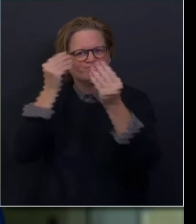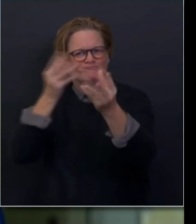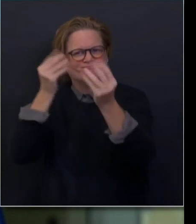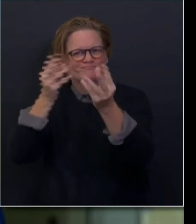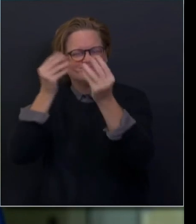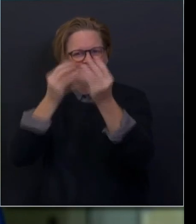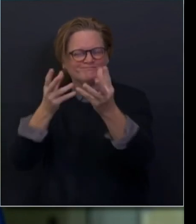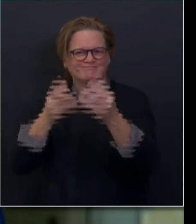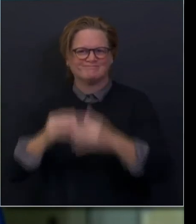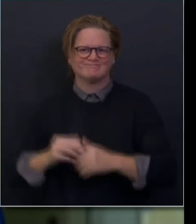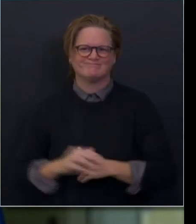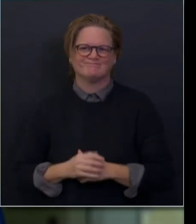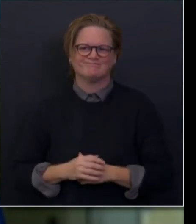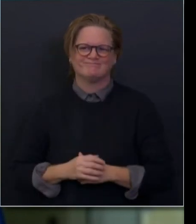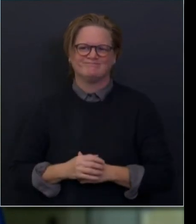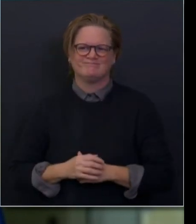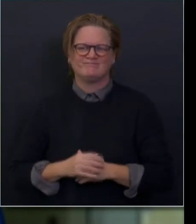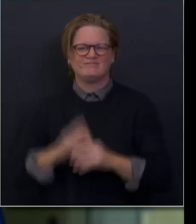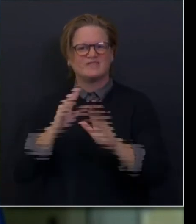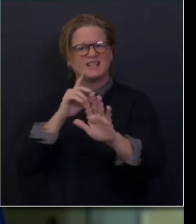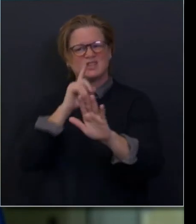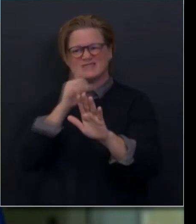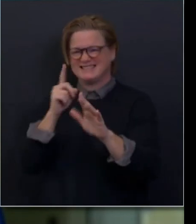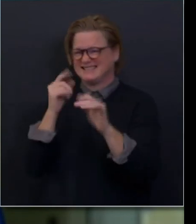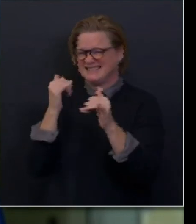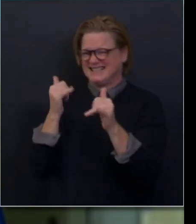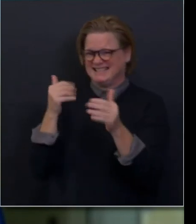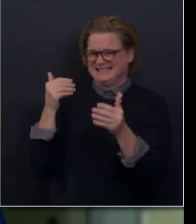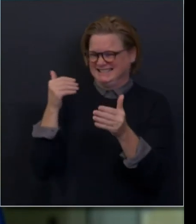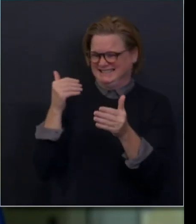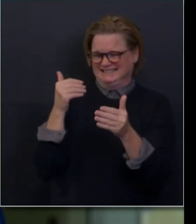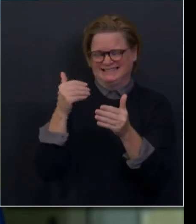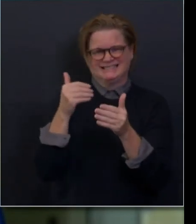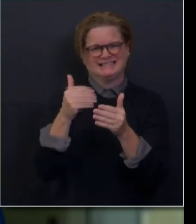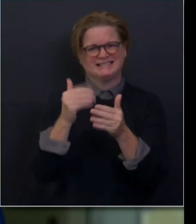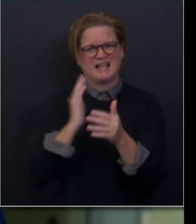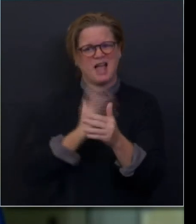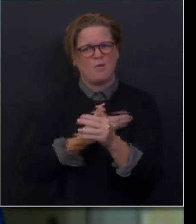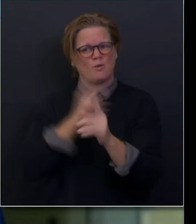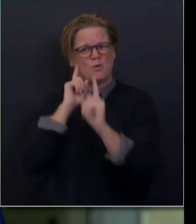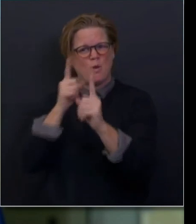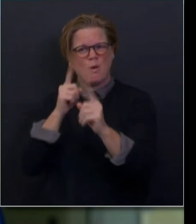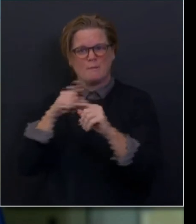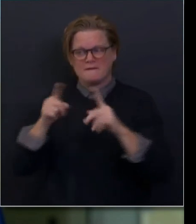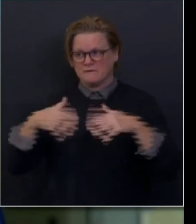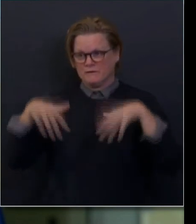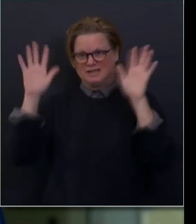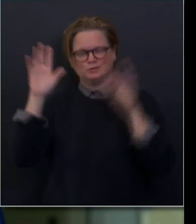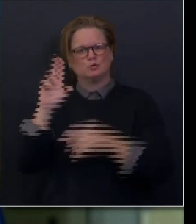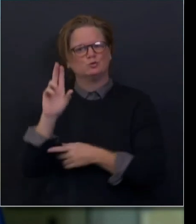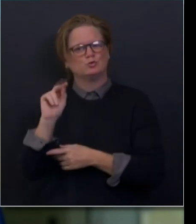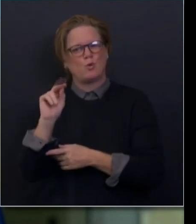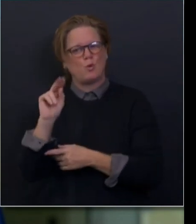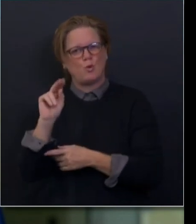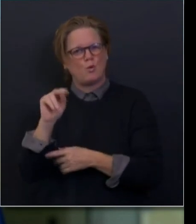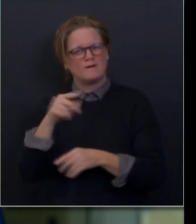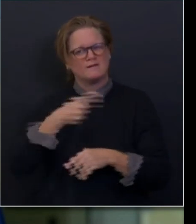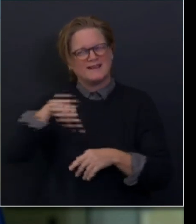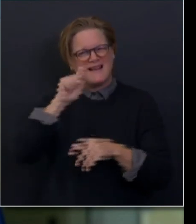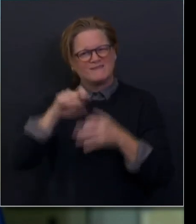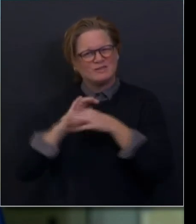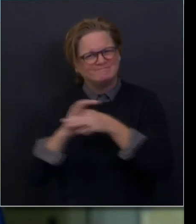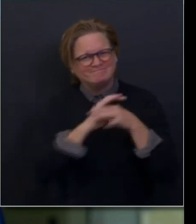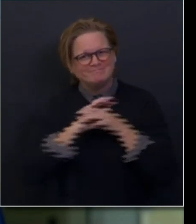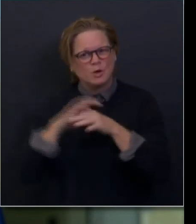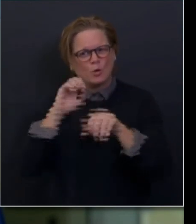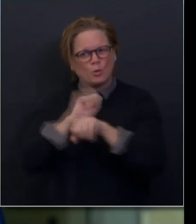no longer a marathon. There is light at the end of the tunnel. We're still in the tunnel. We'll get through this. We just need your indulgence the